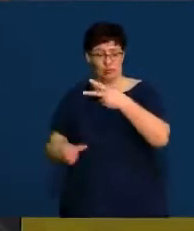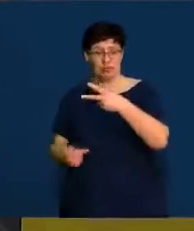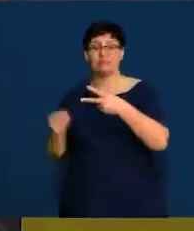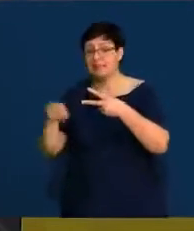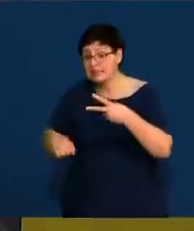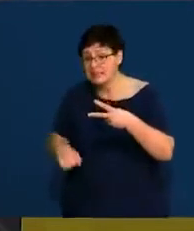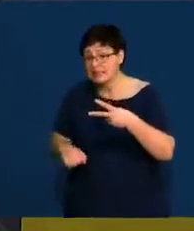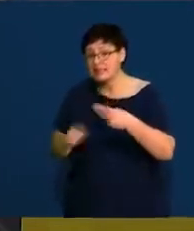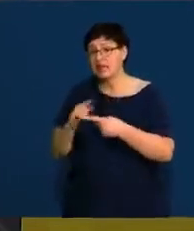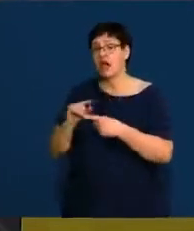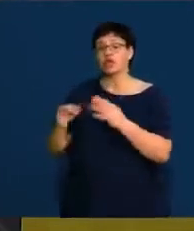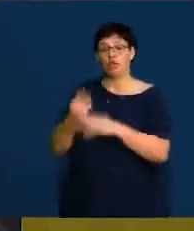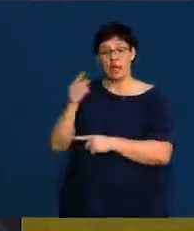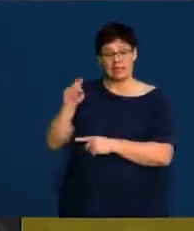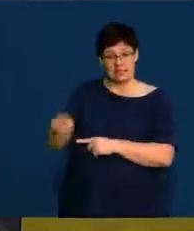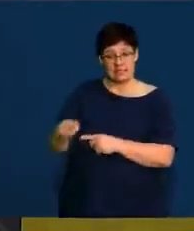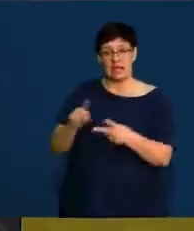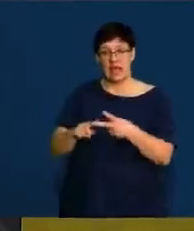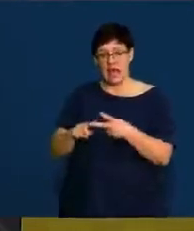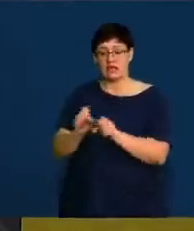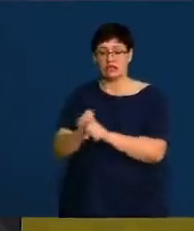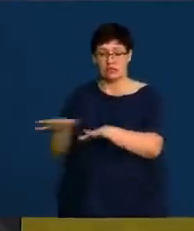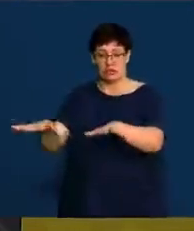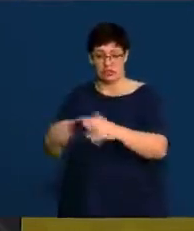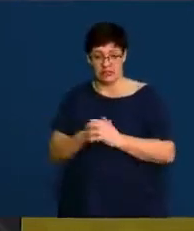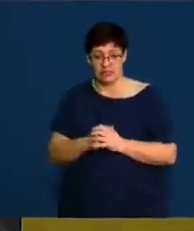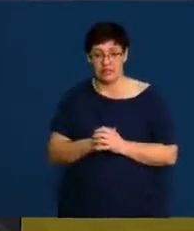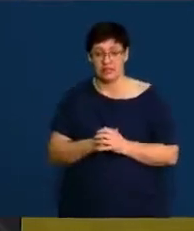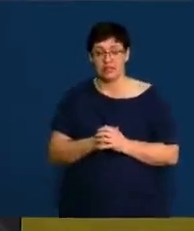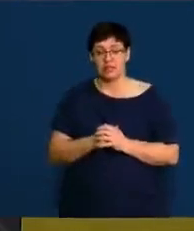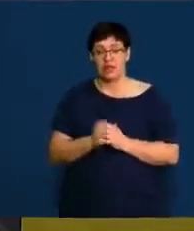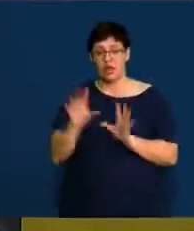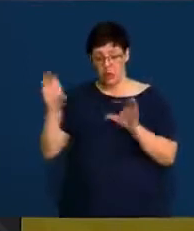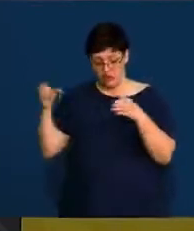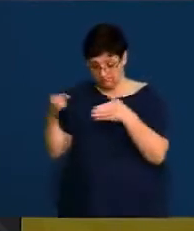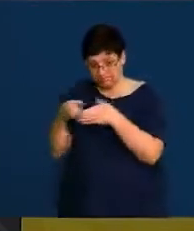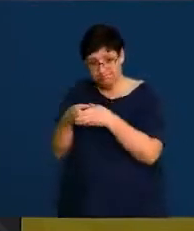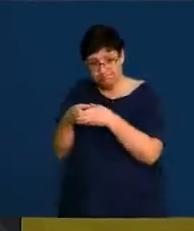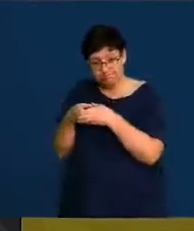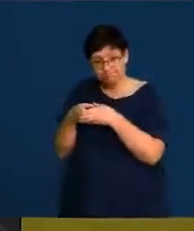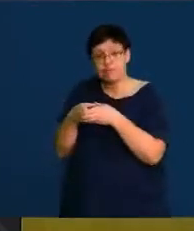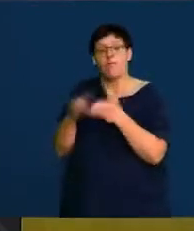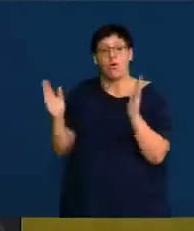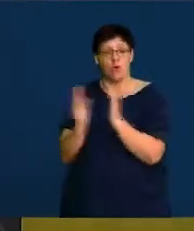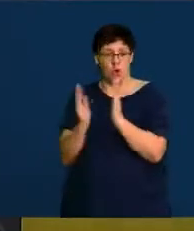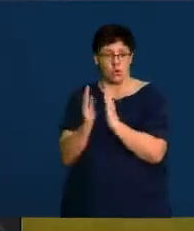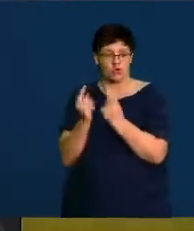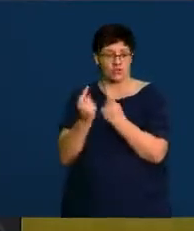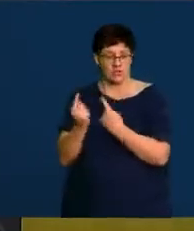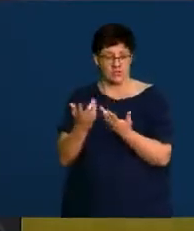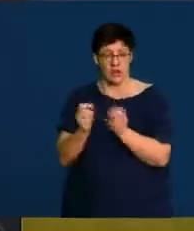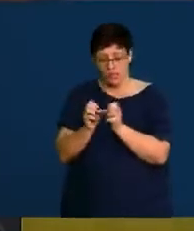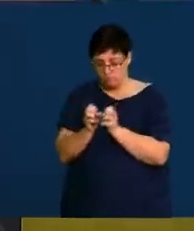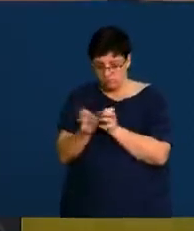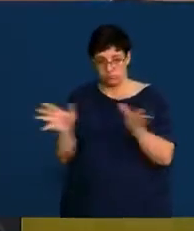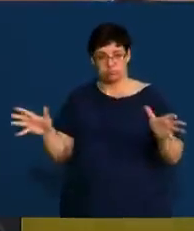Yes, nucleated and dispersed. Remember, nucleated are clustered or close together.